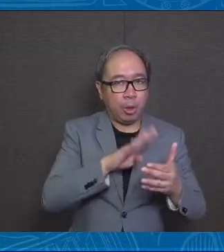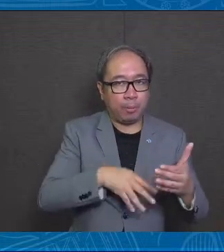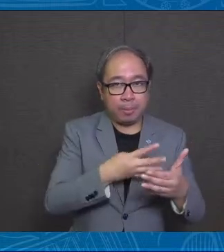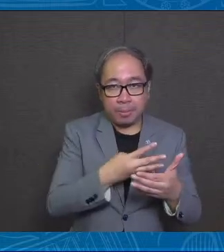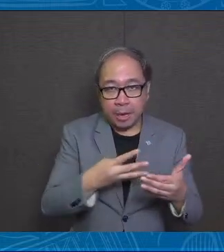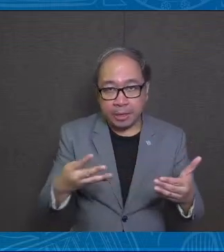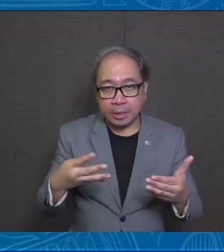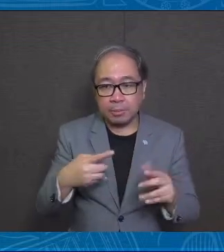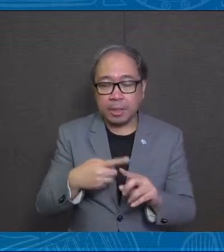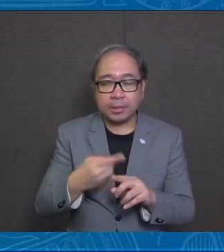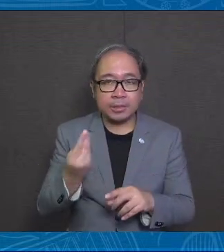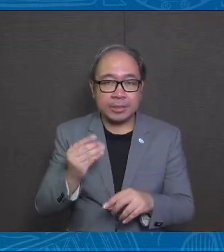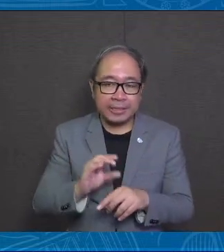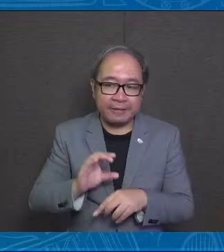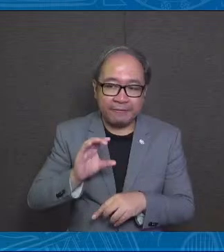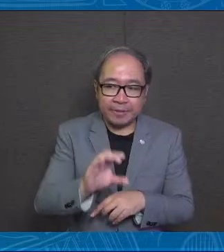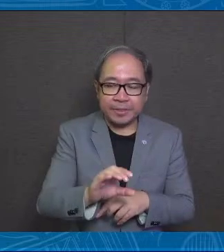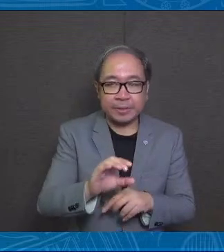investment project